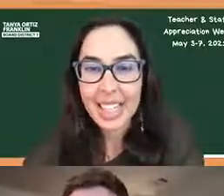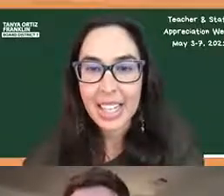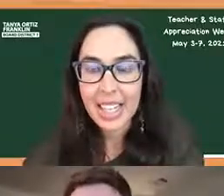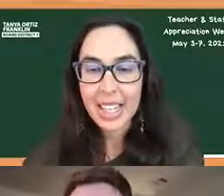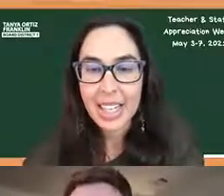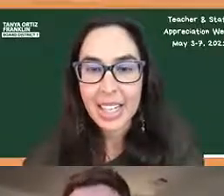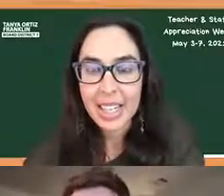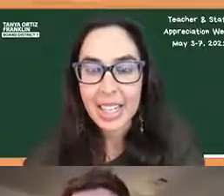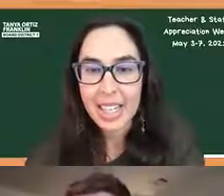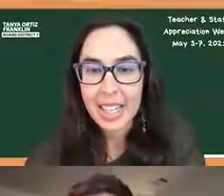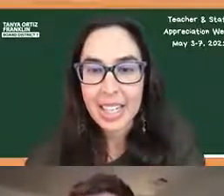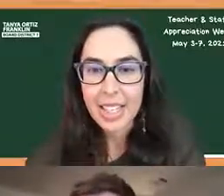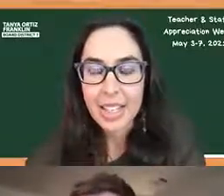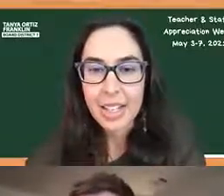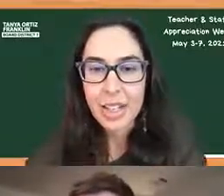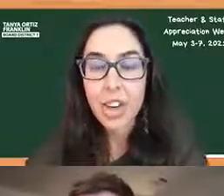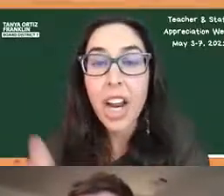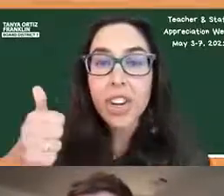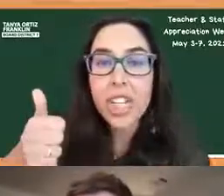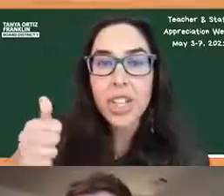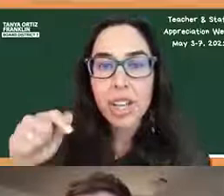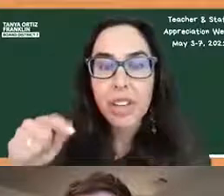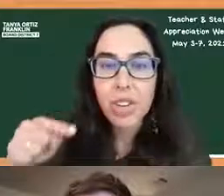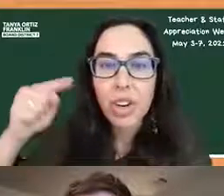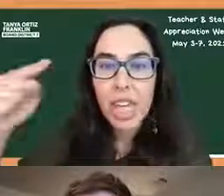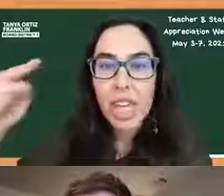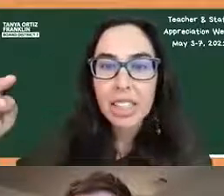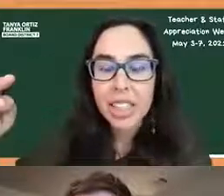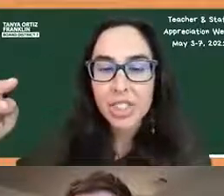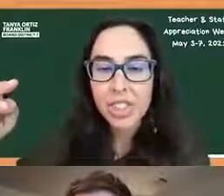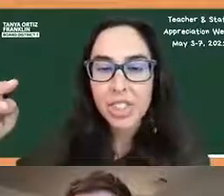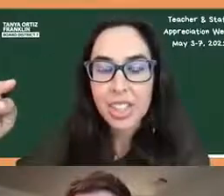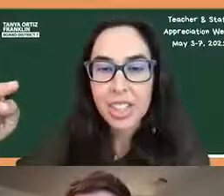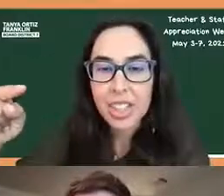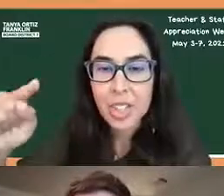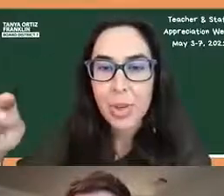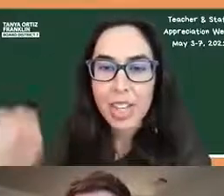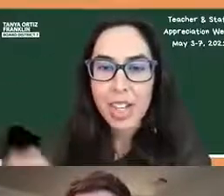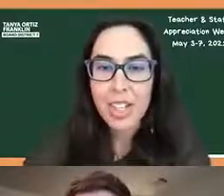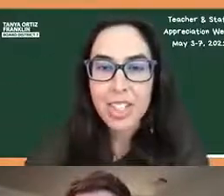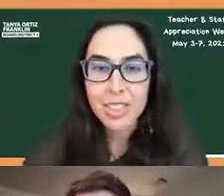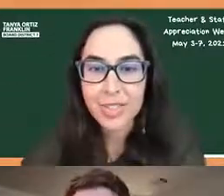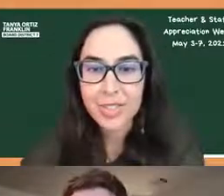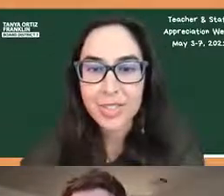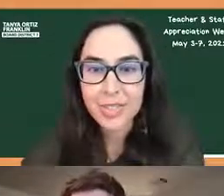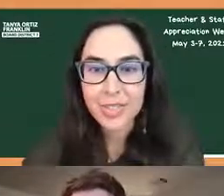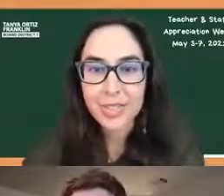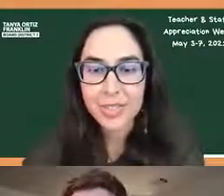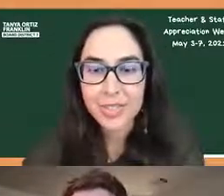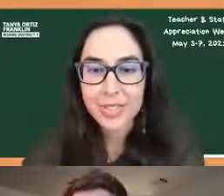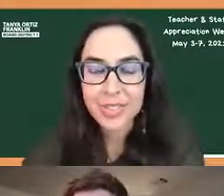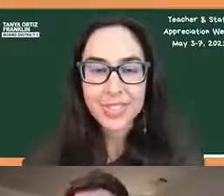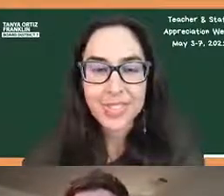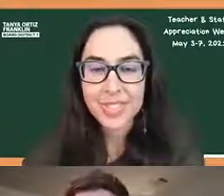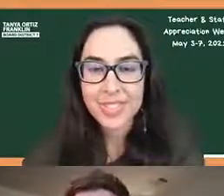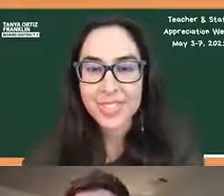English, and then we can hear Sabrina. Gregory, too, if you go to English, so you can hear her, too.